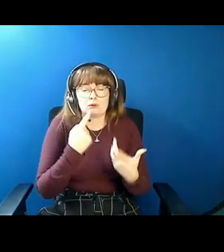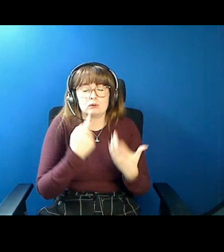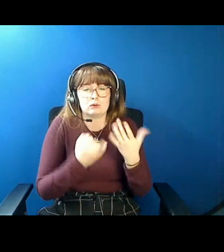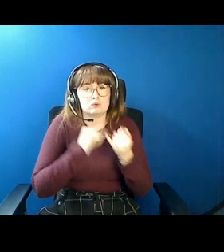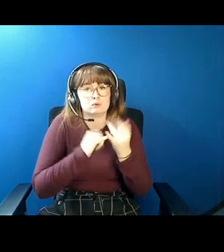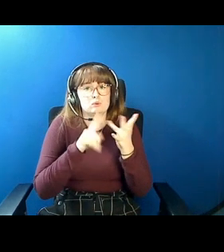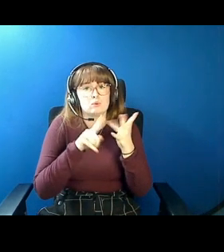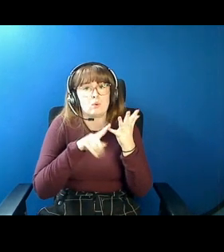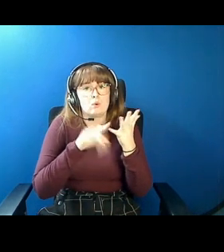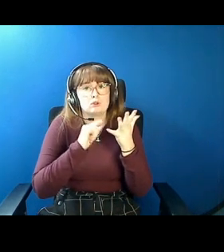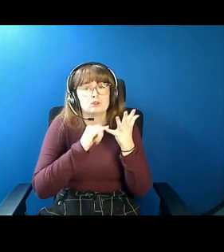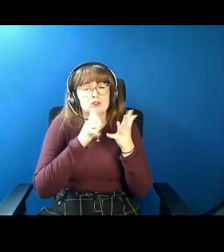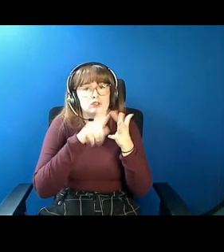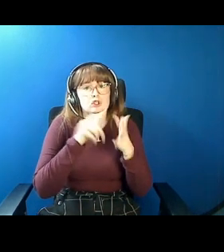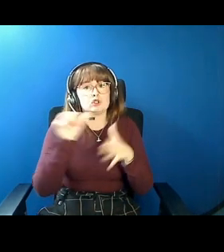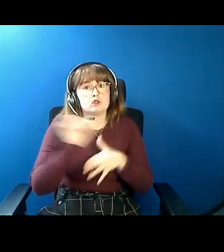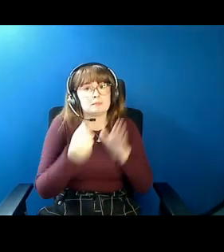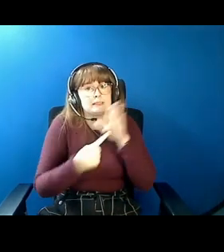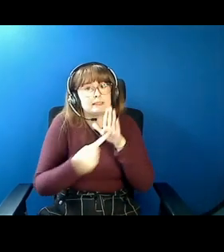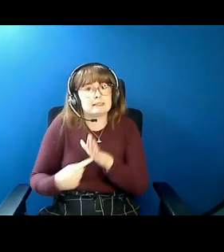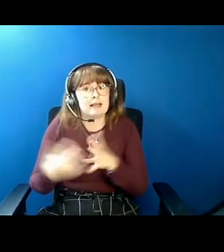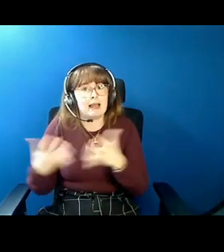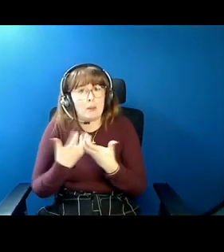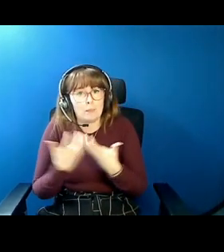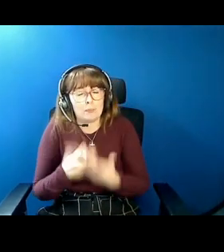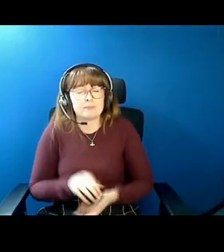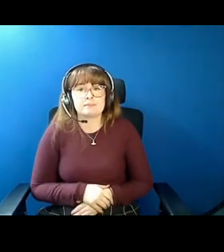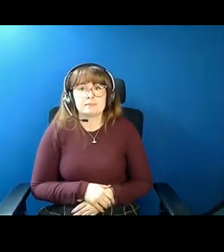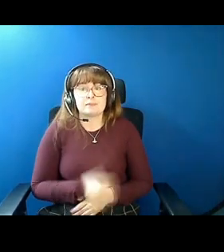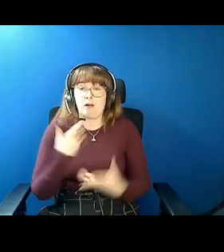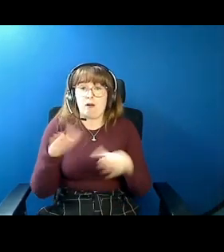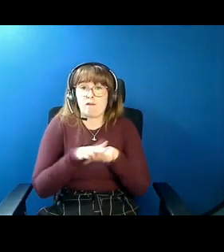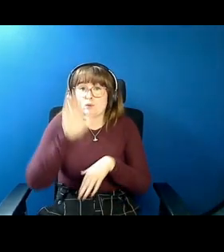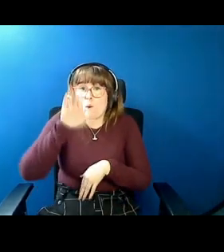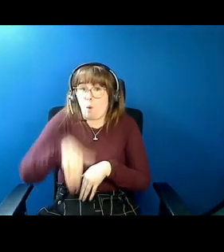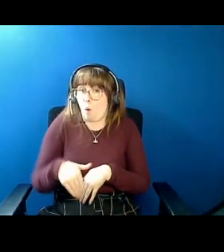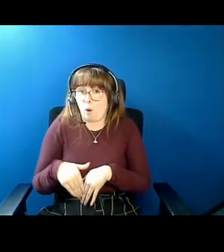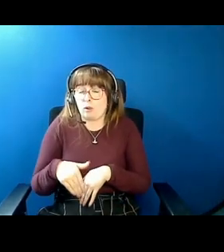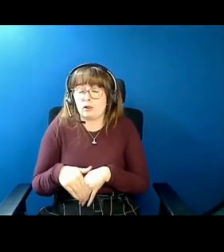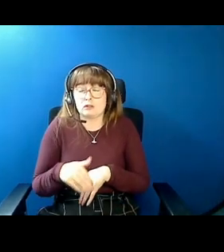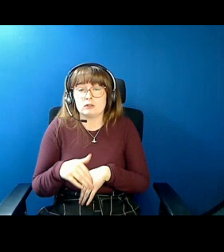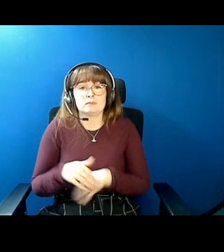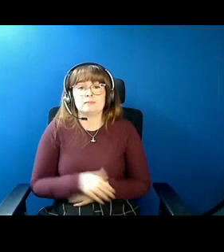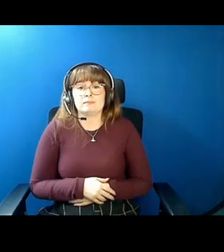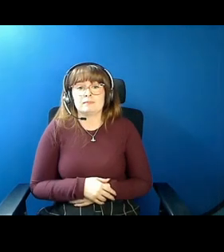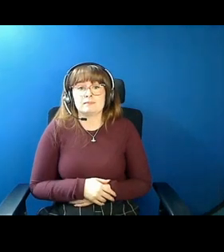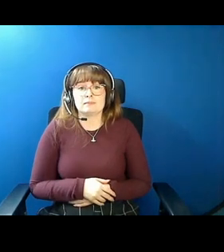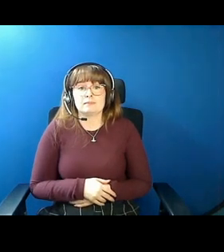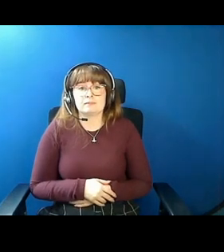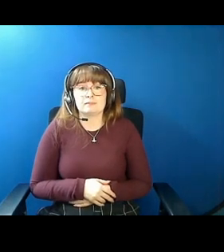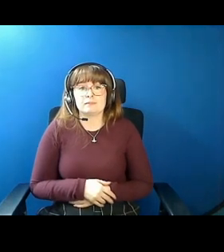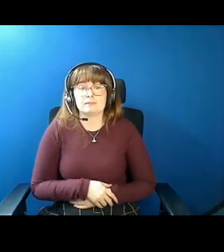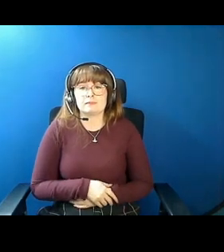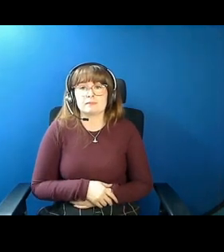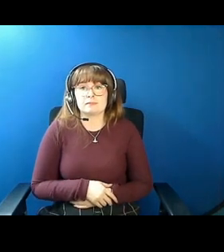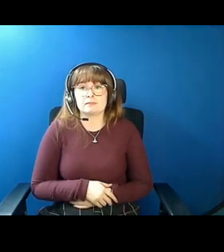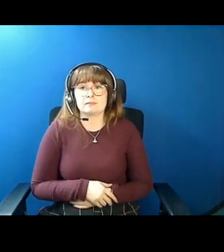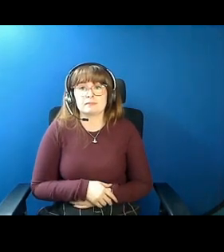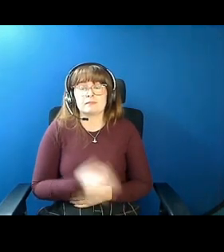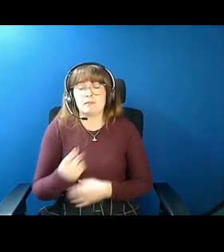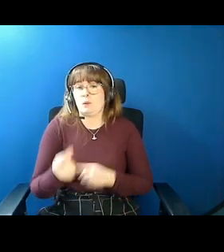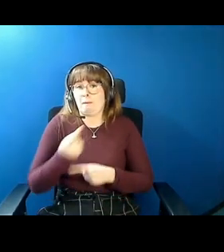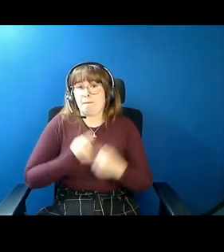Now, one of the hallmarks of the database is that it covers all properties, not just the 60 or 65% of properties that have an EPC record. So coming back to